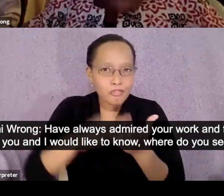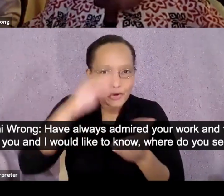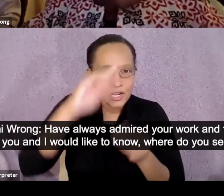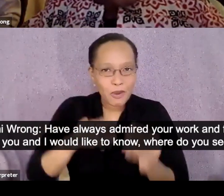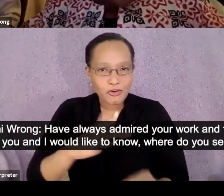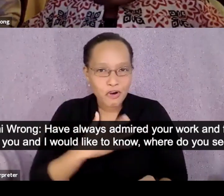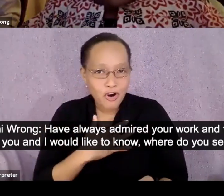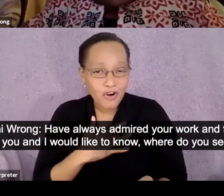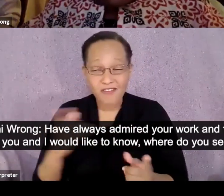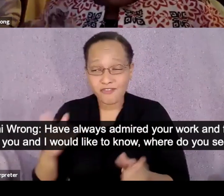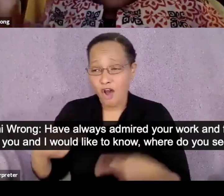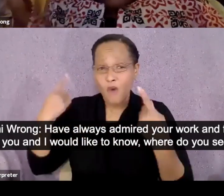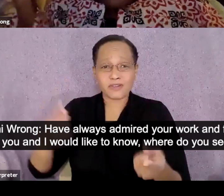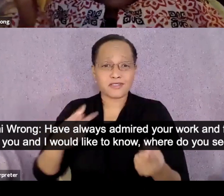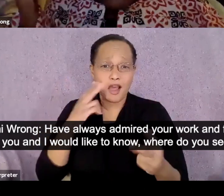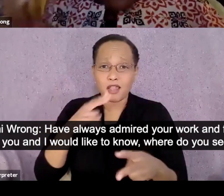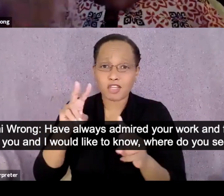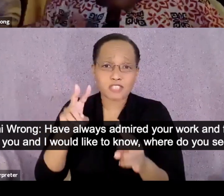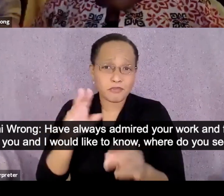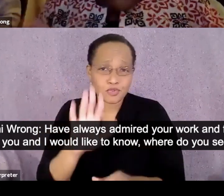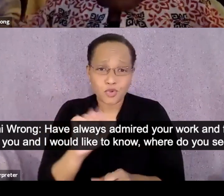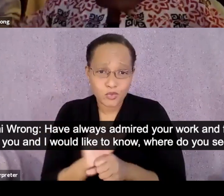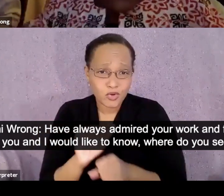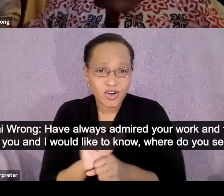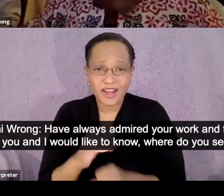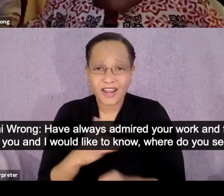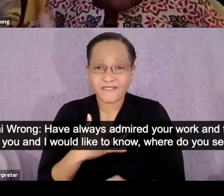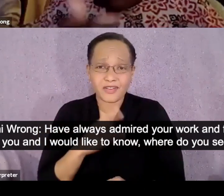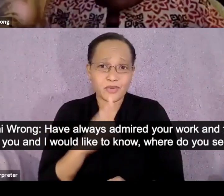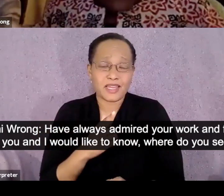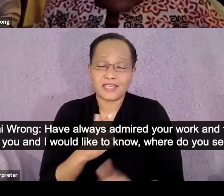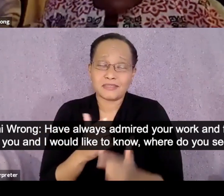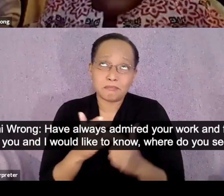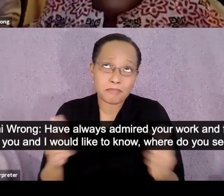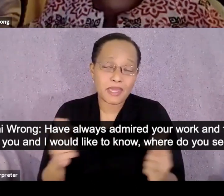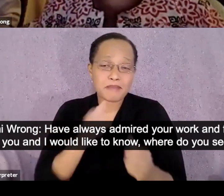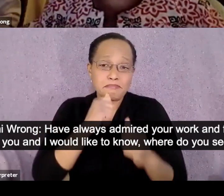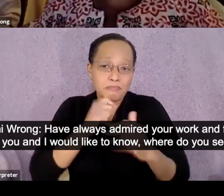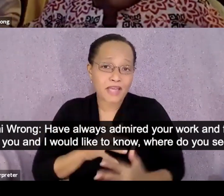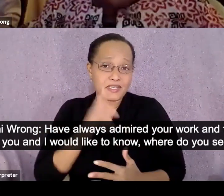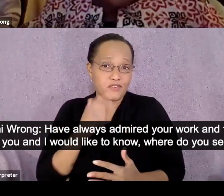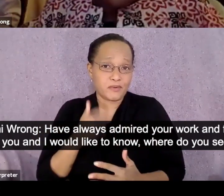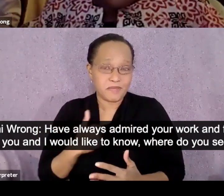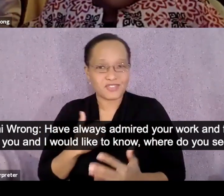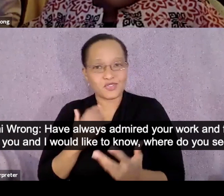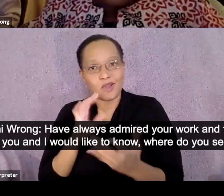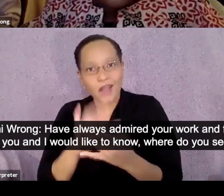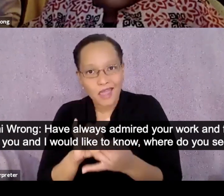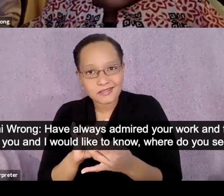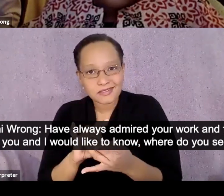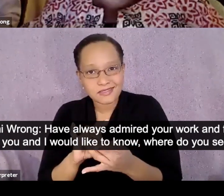work and feel like this is just a huge blessing for me to be in this space with you. And I would